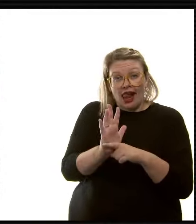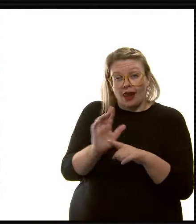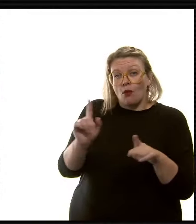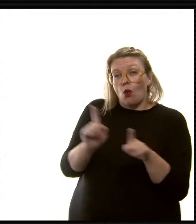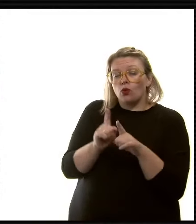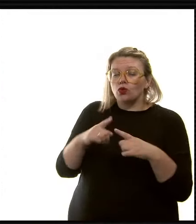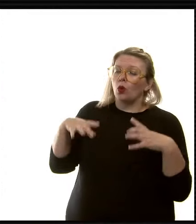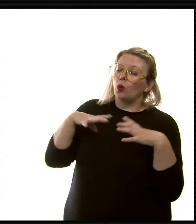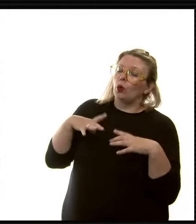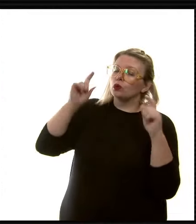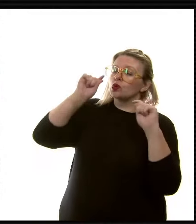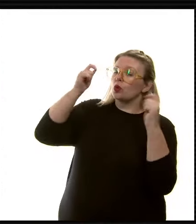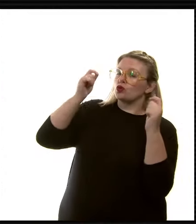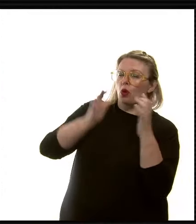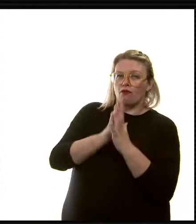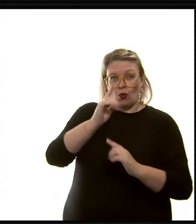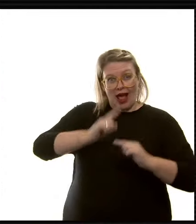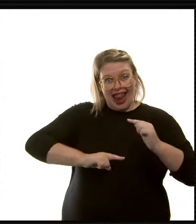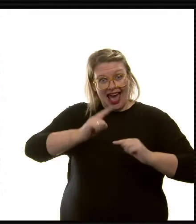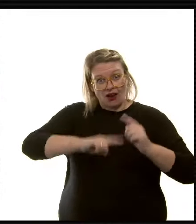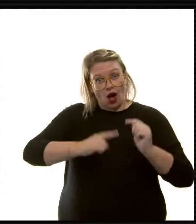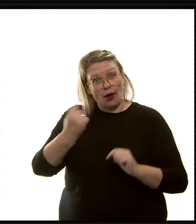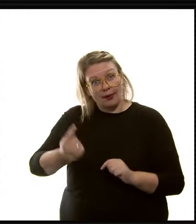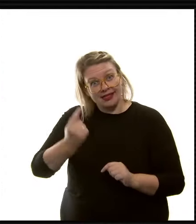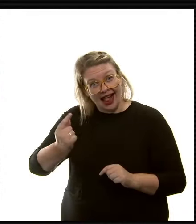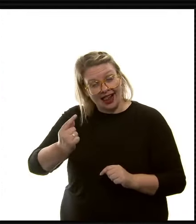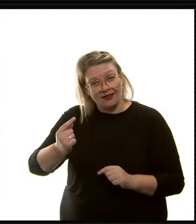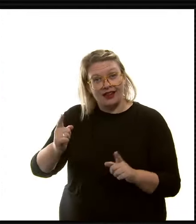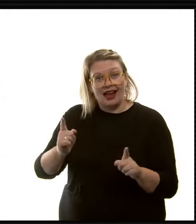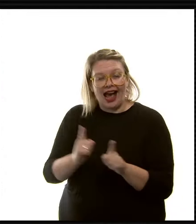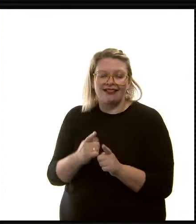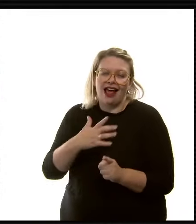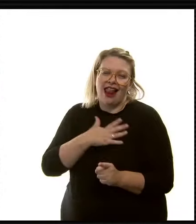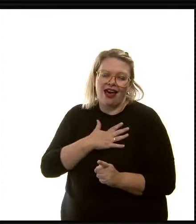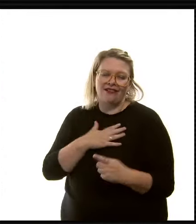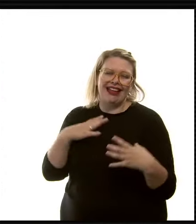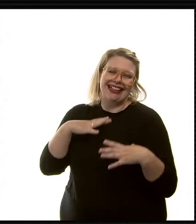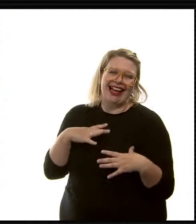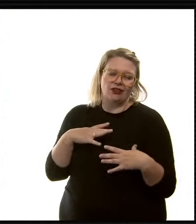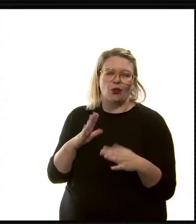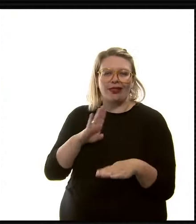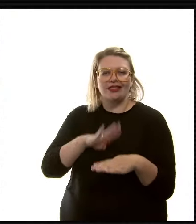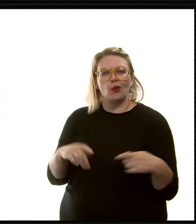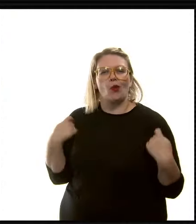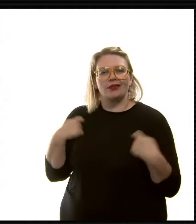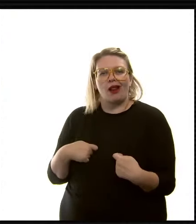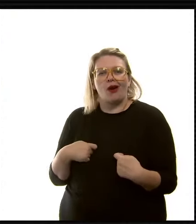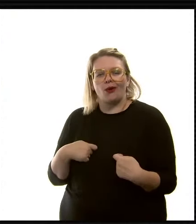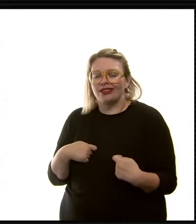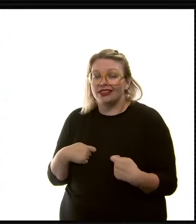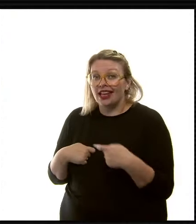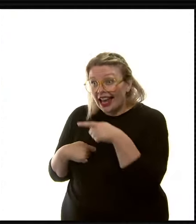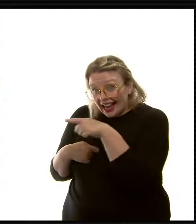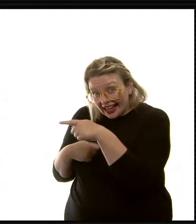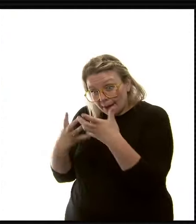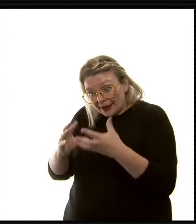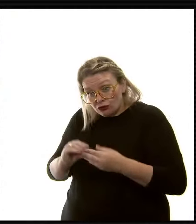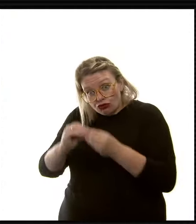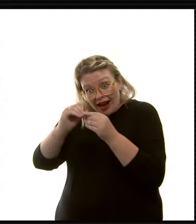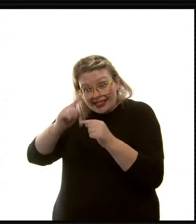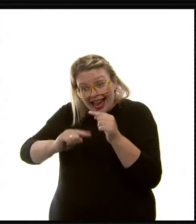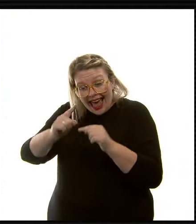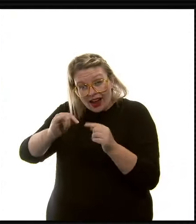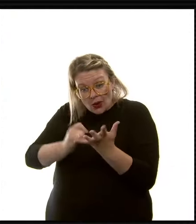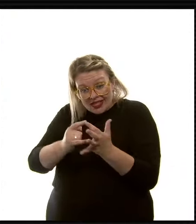undertaking epic LEGO builds and wearing casual sport coats. That's what he does, and he's even designed LEGO sets. That